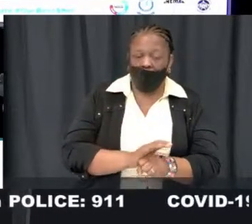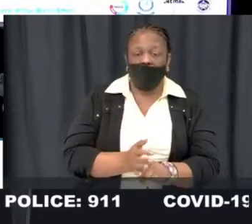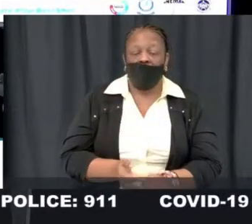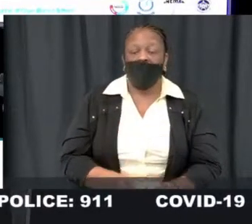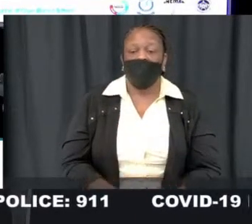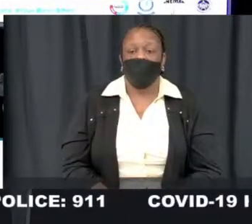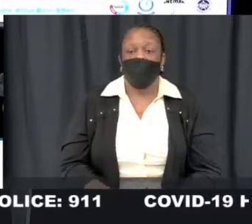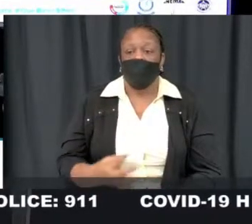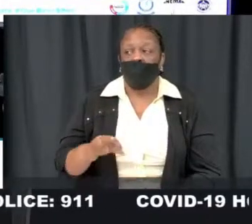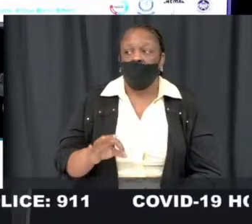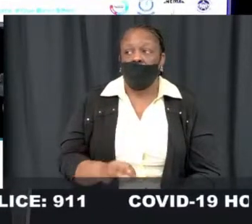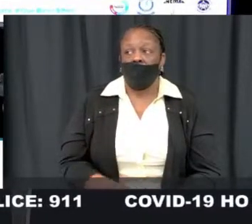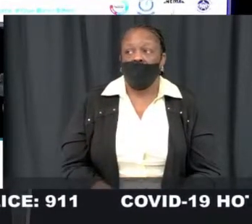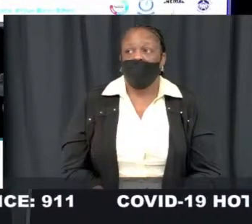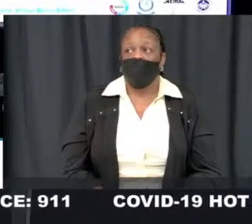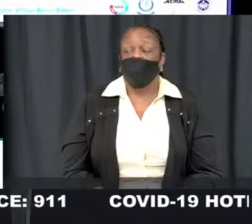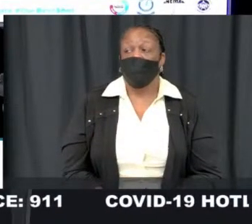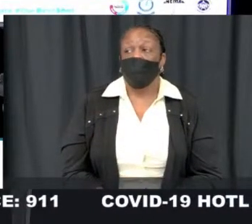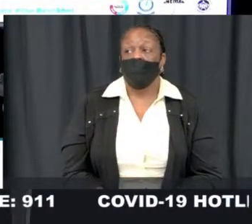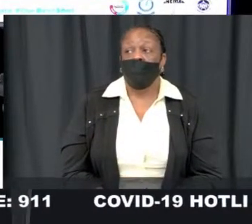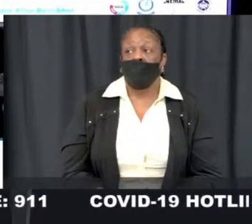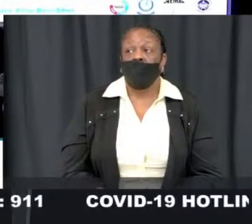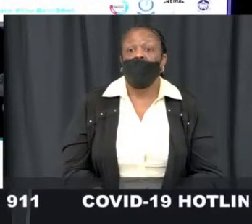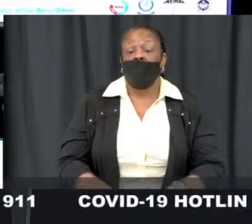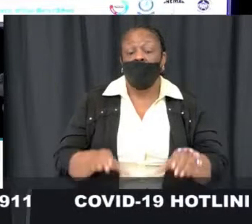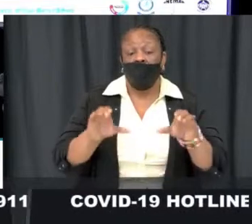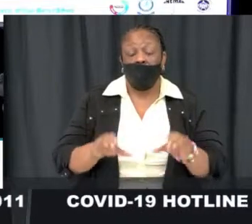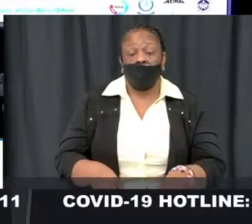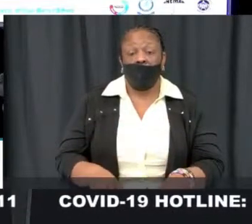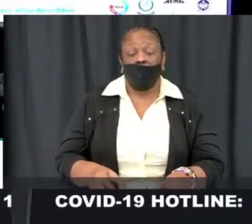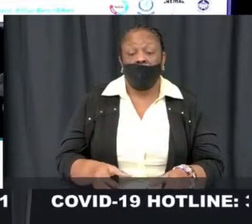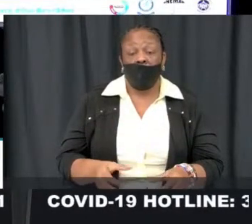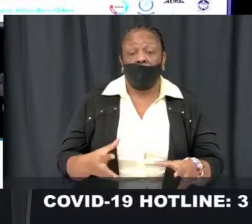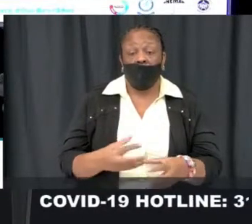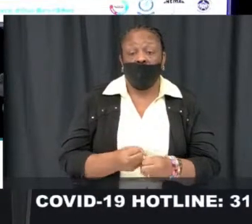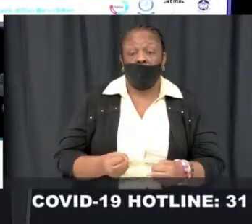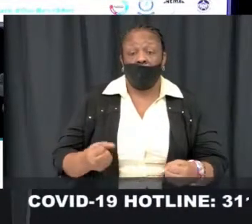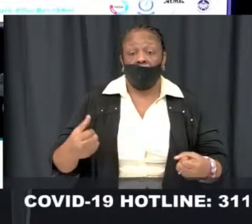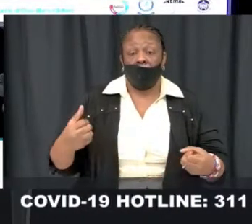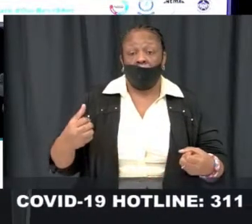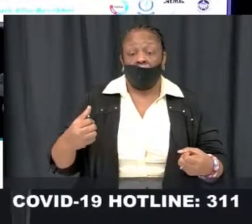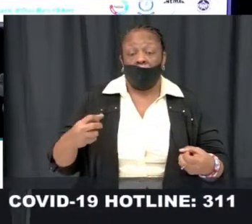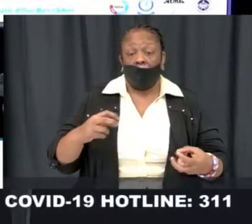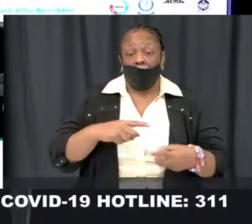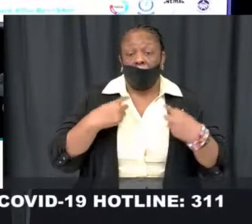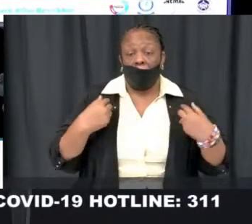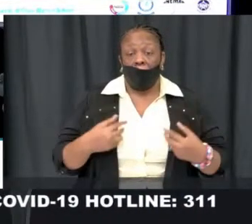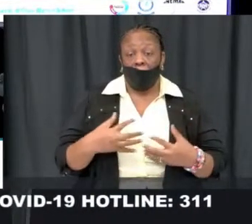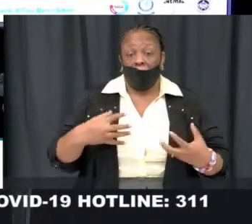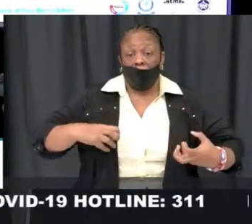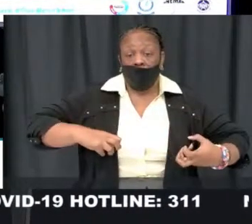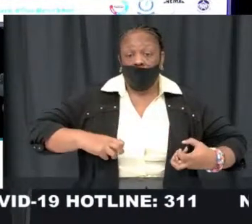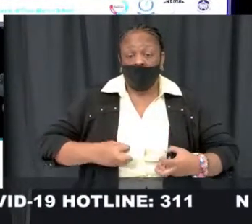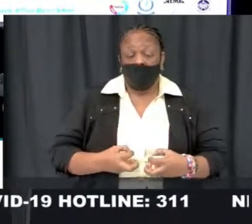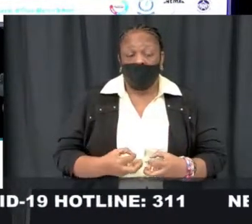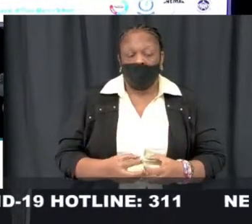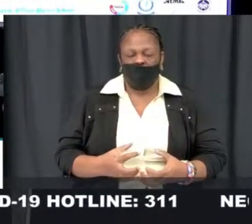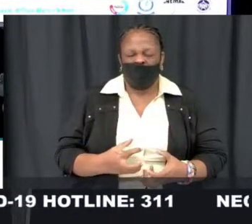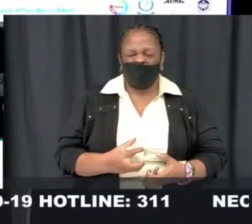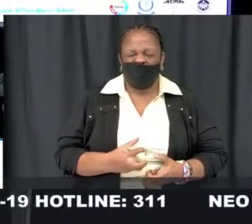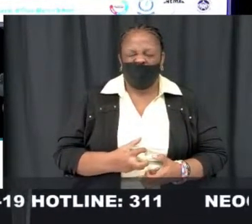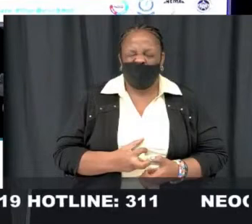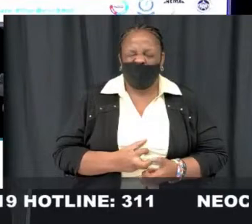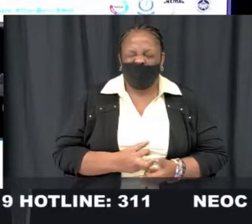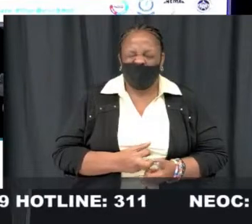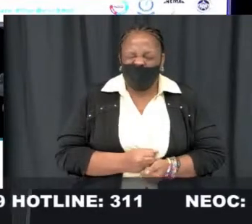a myocardial infarction or a heart attack if you had coronary artery disease, and you can die although you are fully